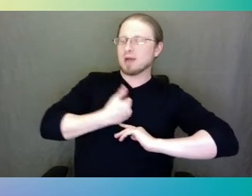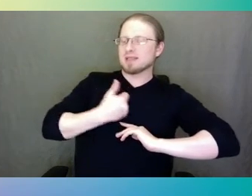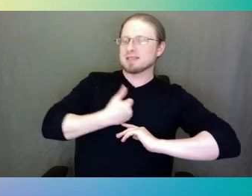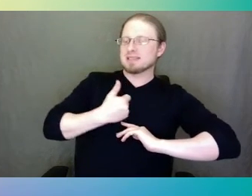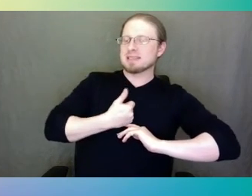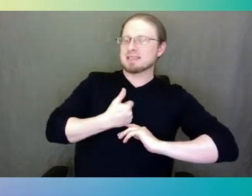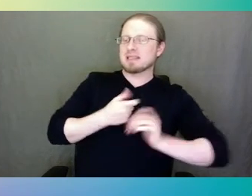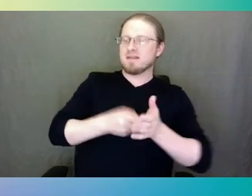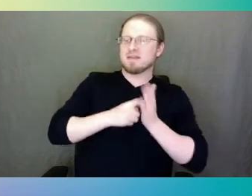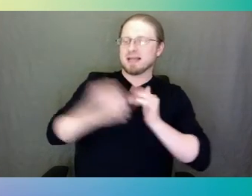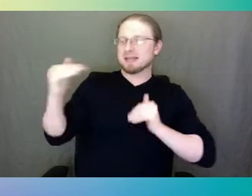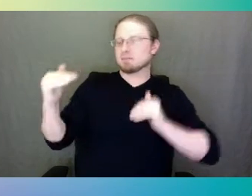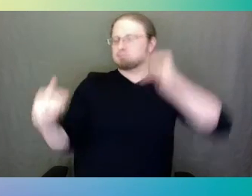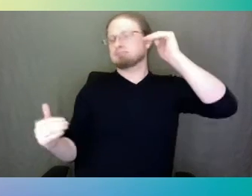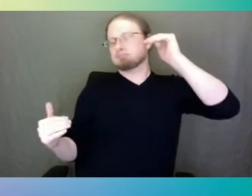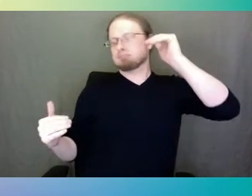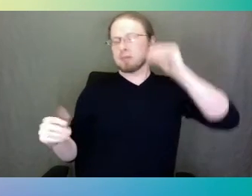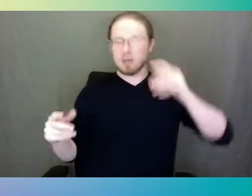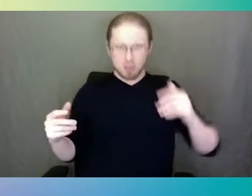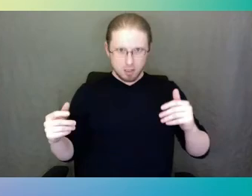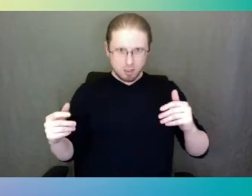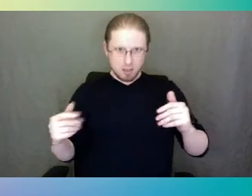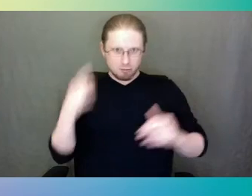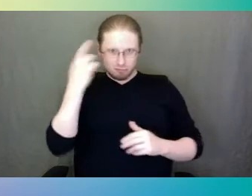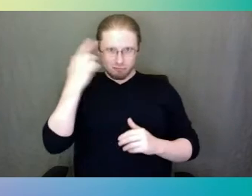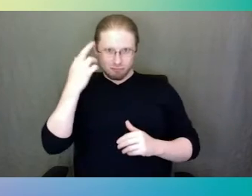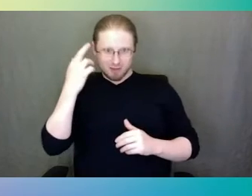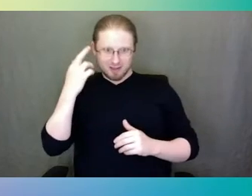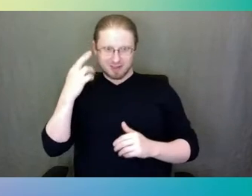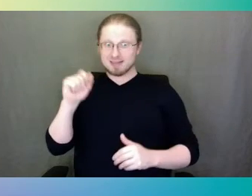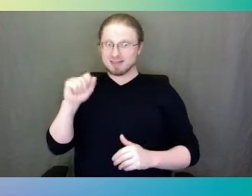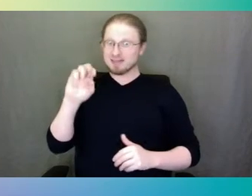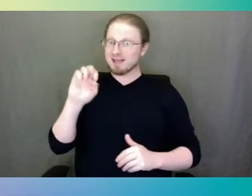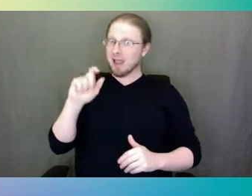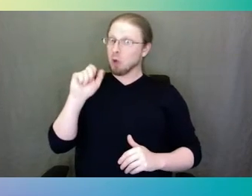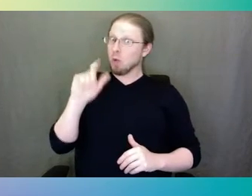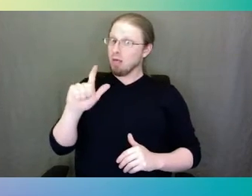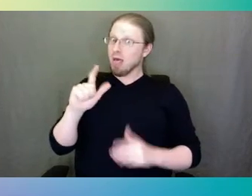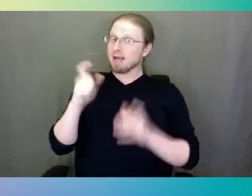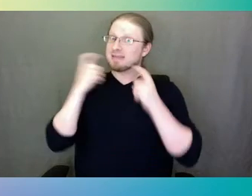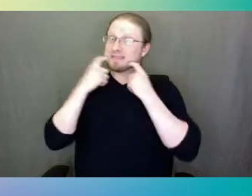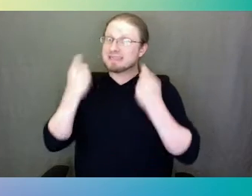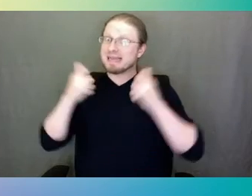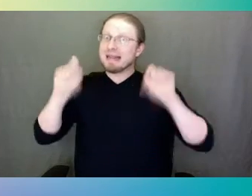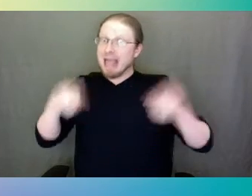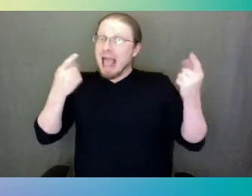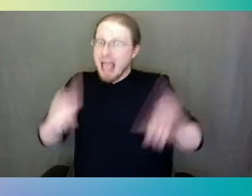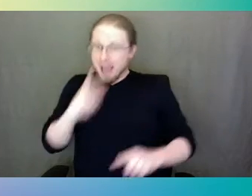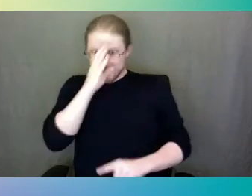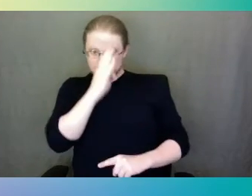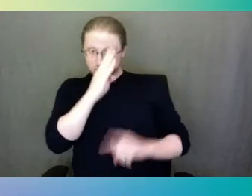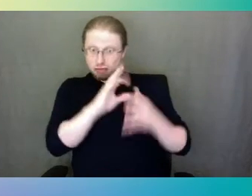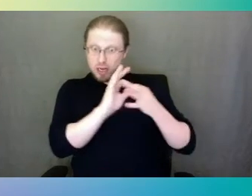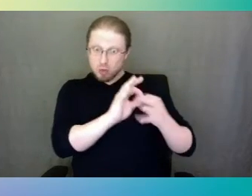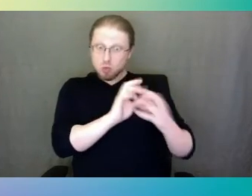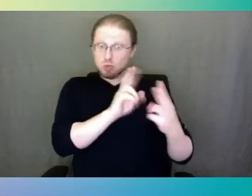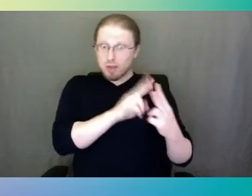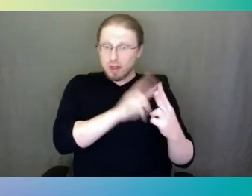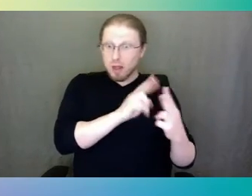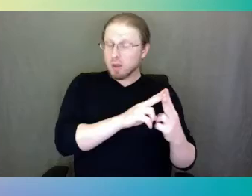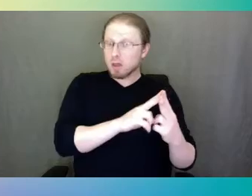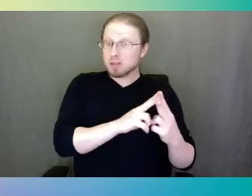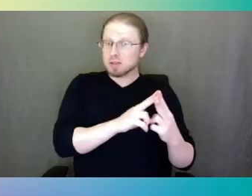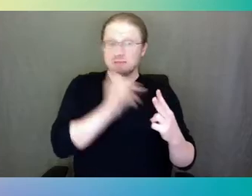They recognize that sexual sin can even happen in heterosexual relationships and marriages. What they are concerned with